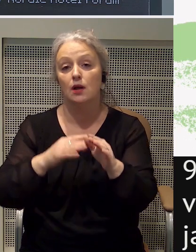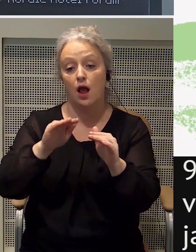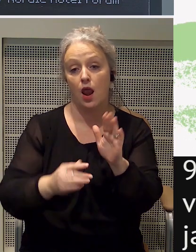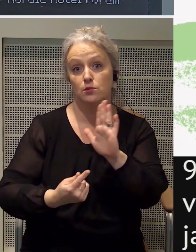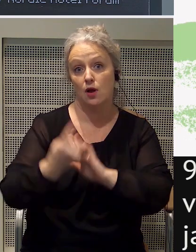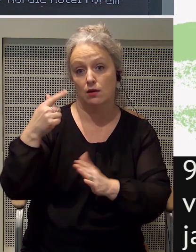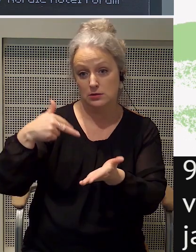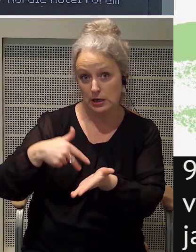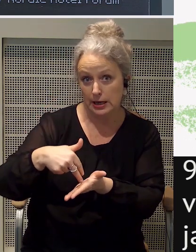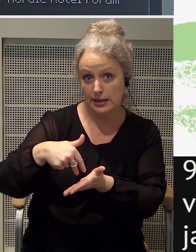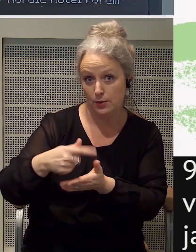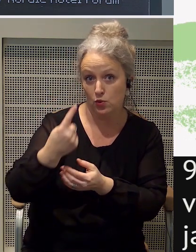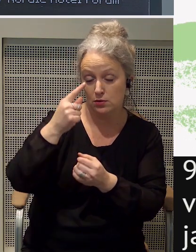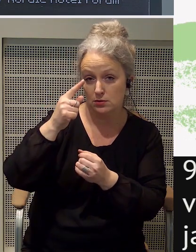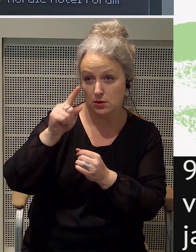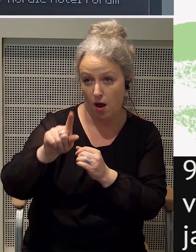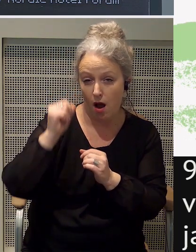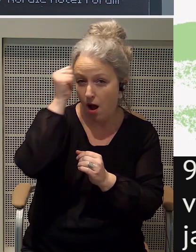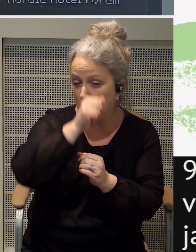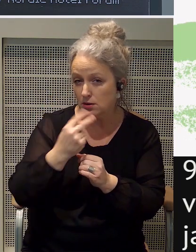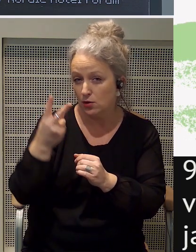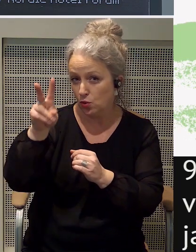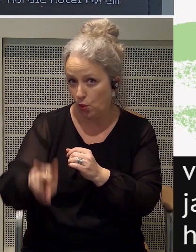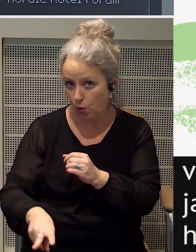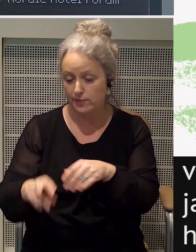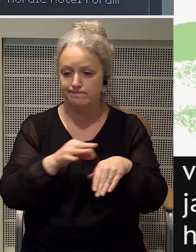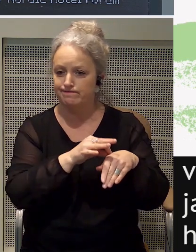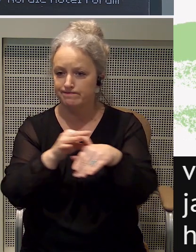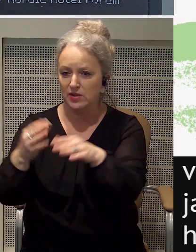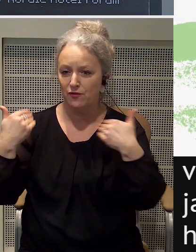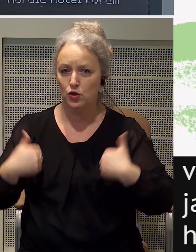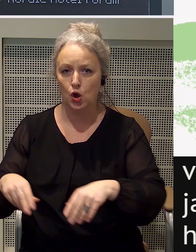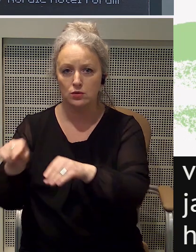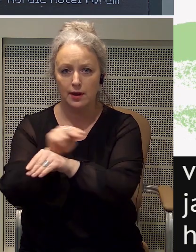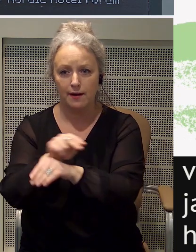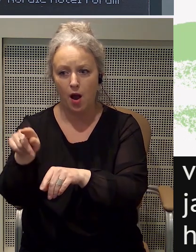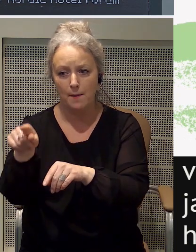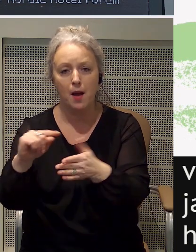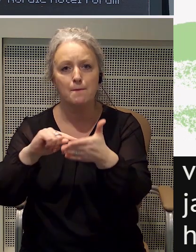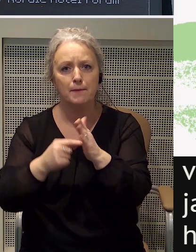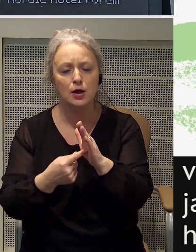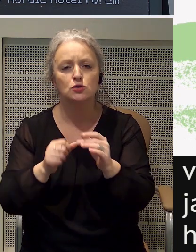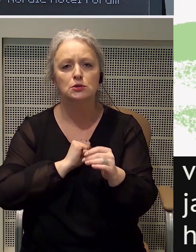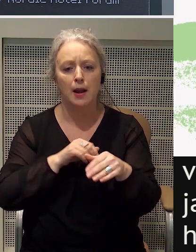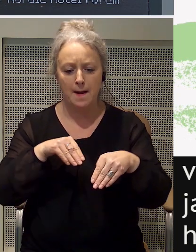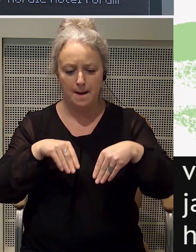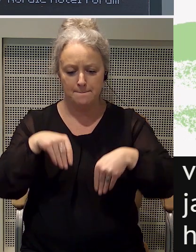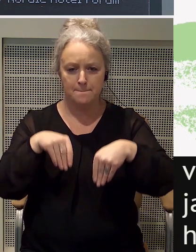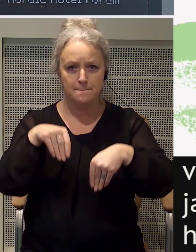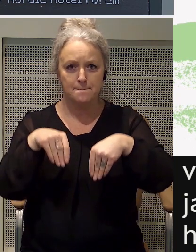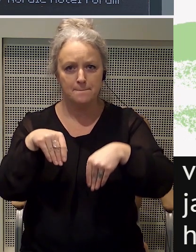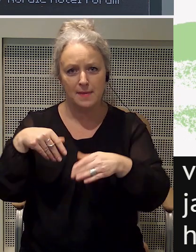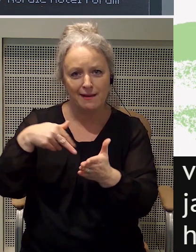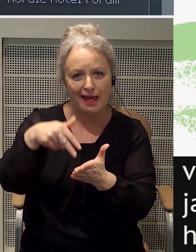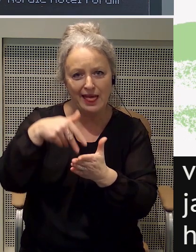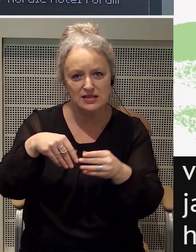weight on his feet. And when he started talking on his